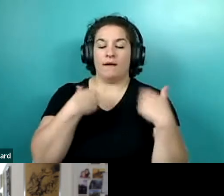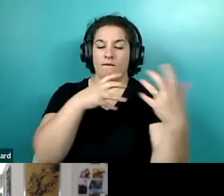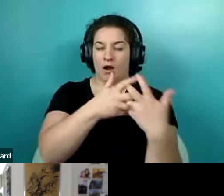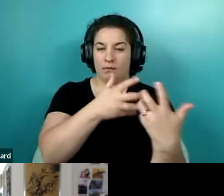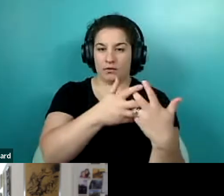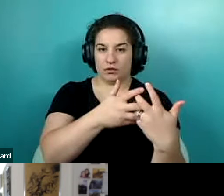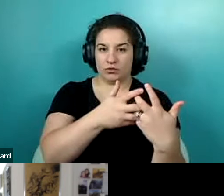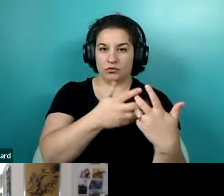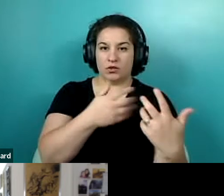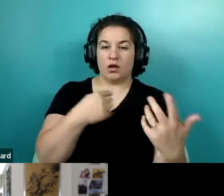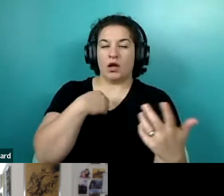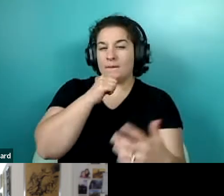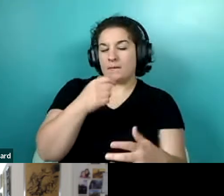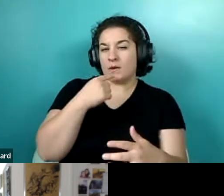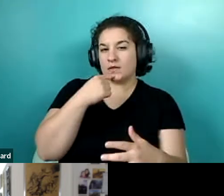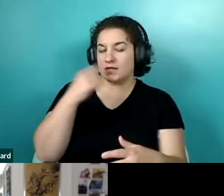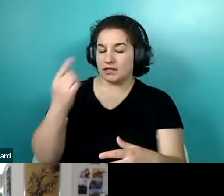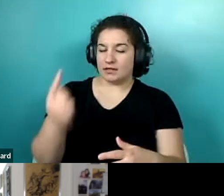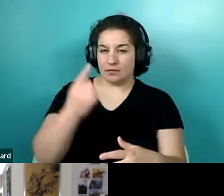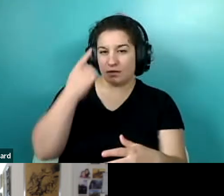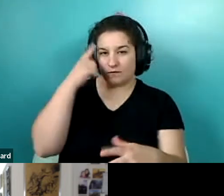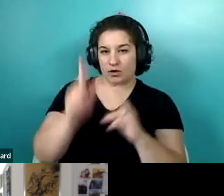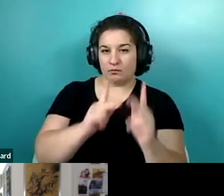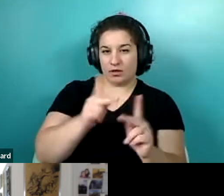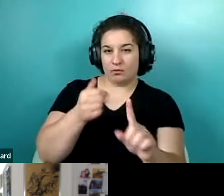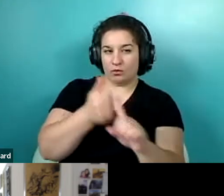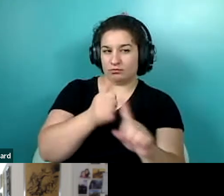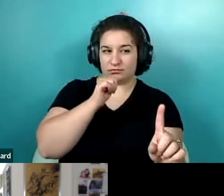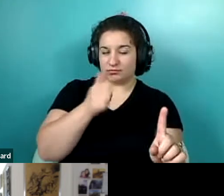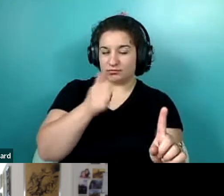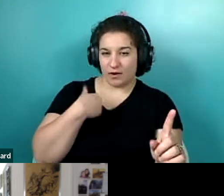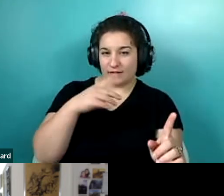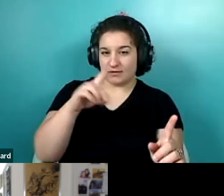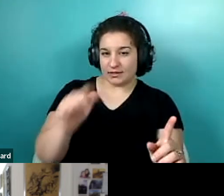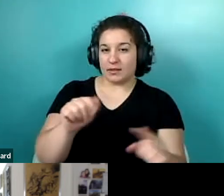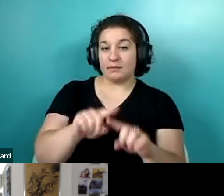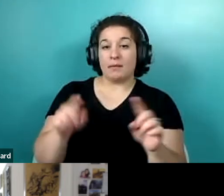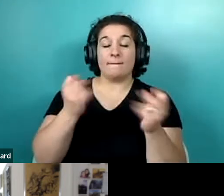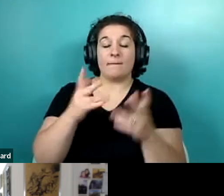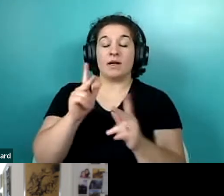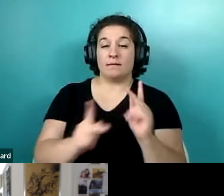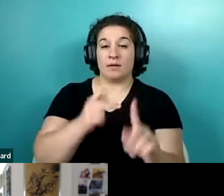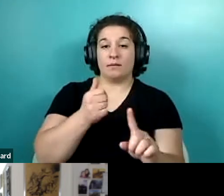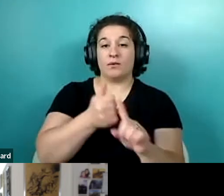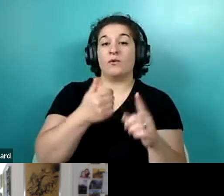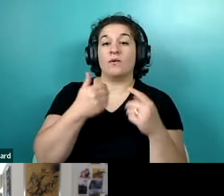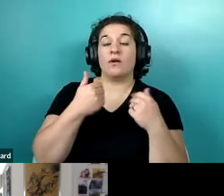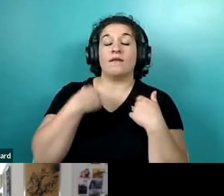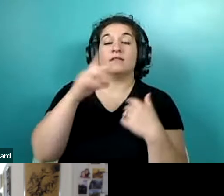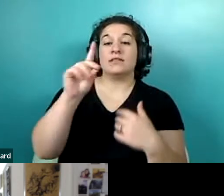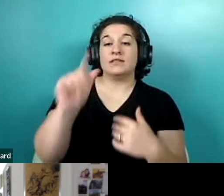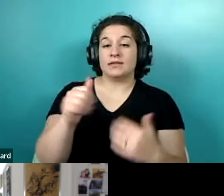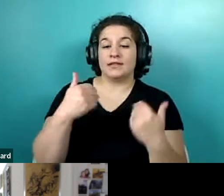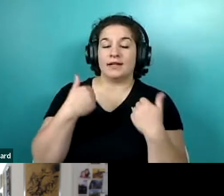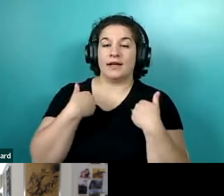for people who don't have disabilities, but as we know, many people who have disabilities have invisible disabilities. Some of them